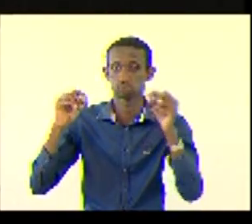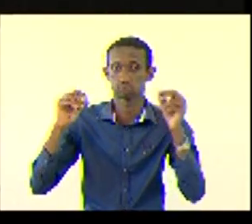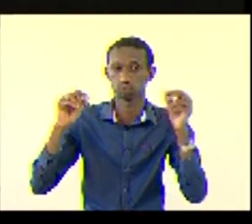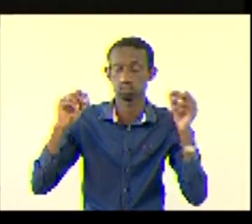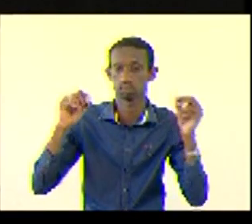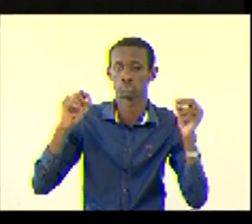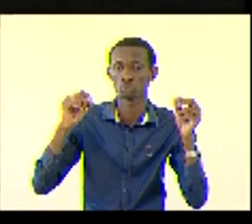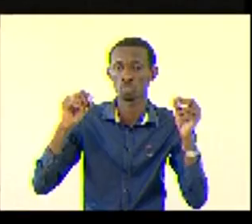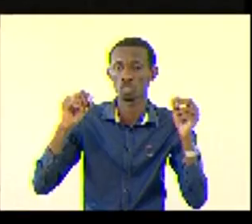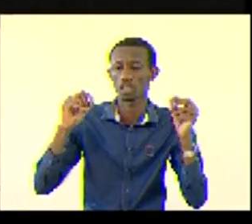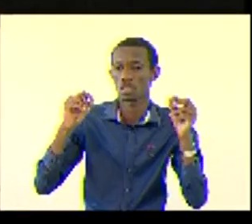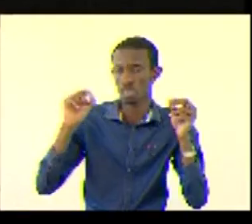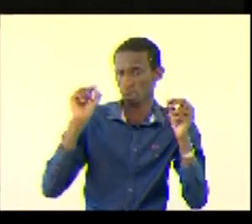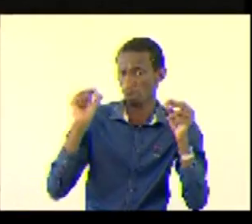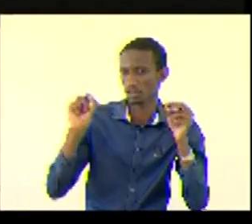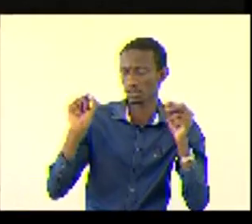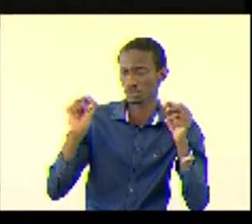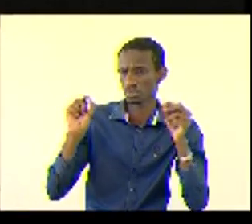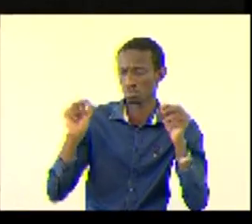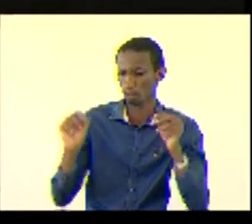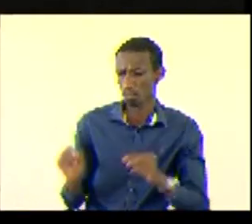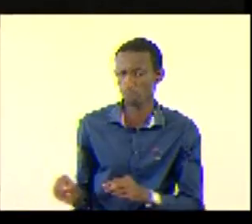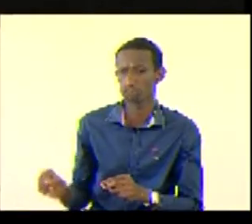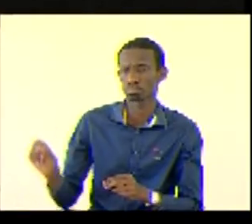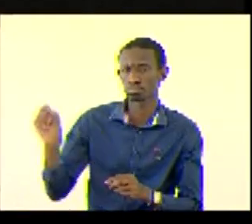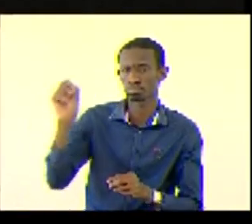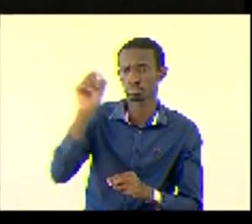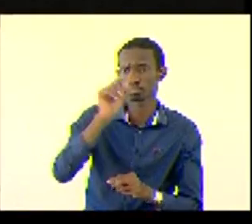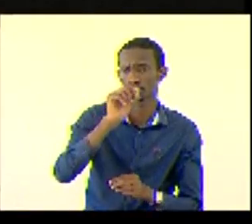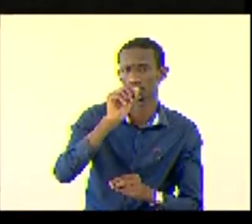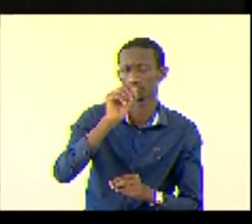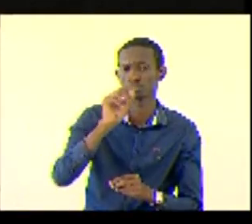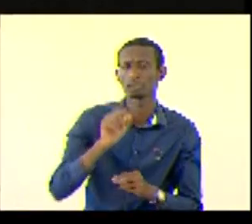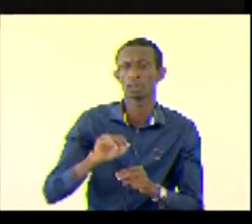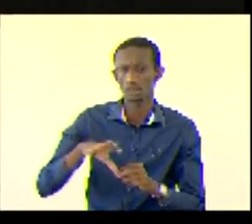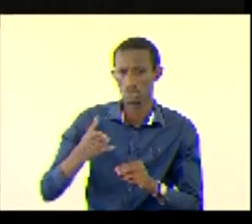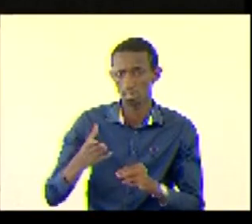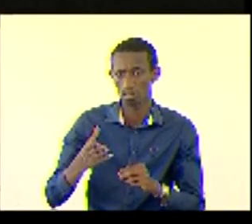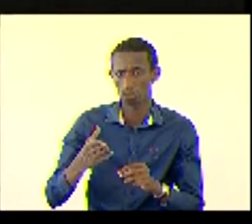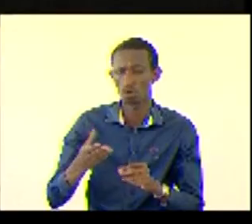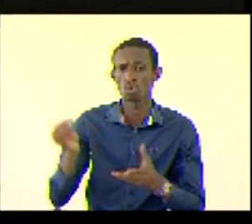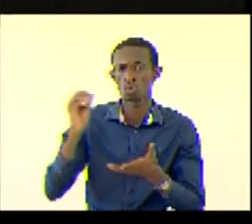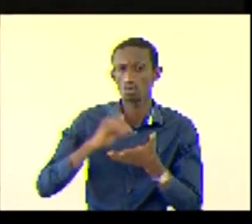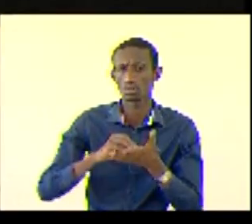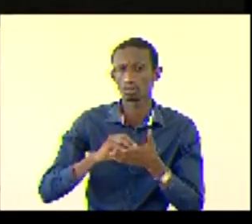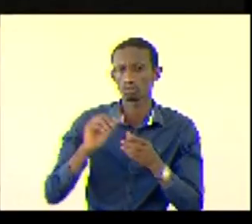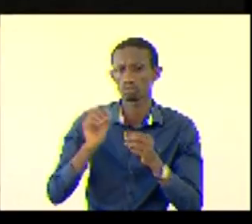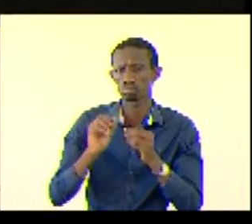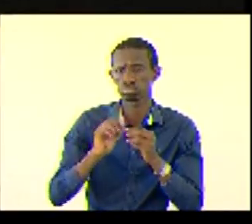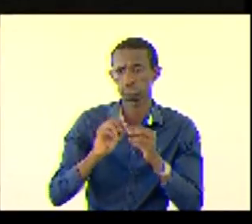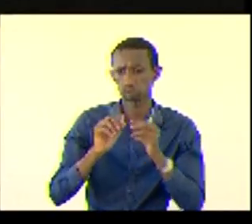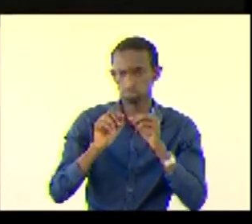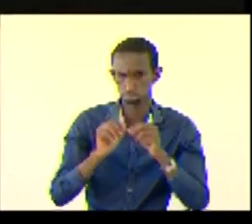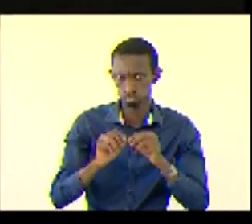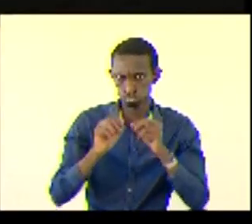line, moving down to the time axis. So this is the time. Now